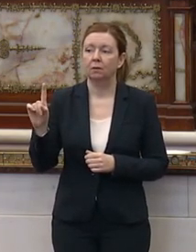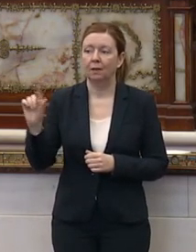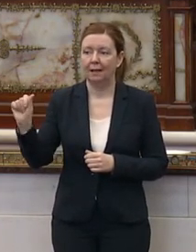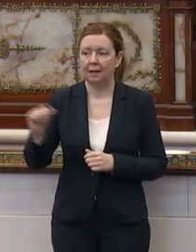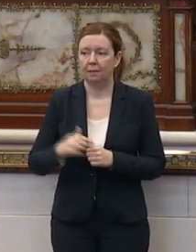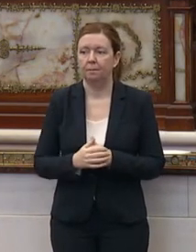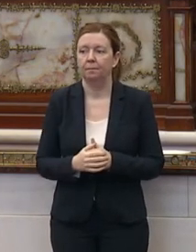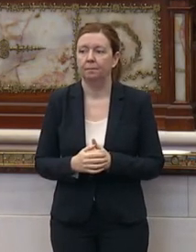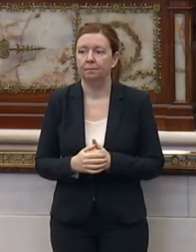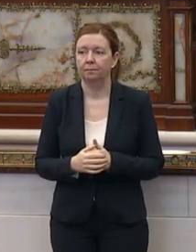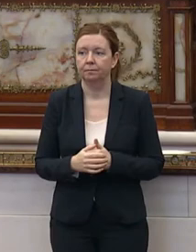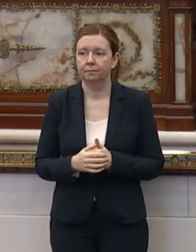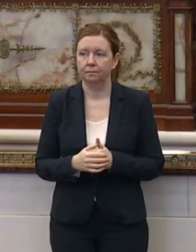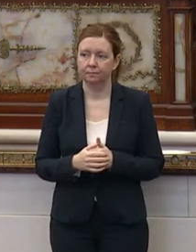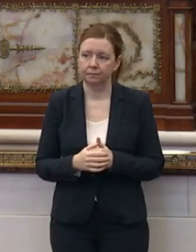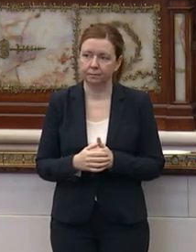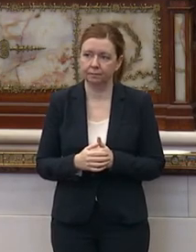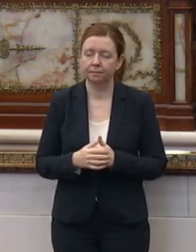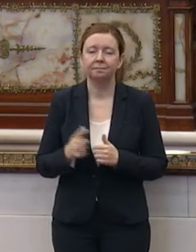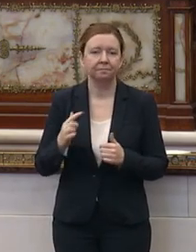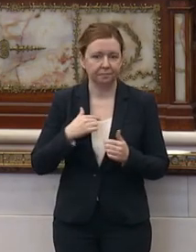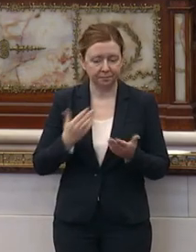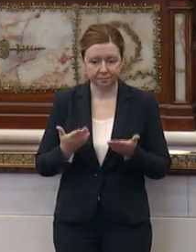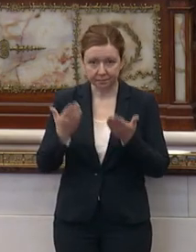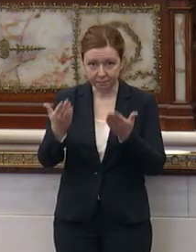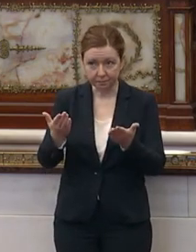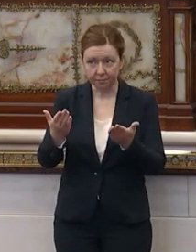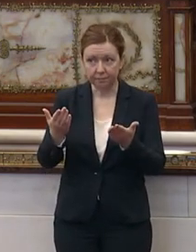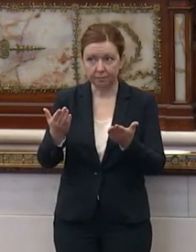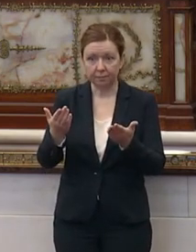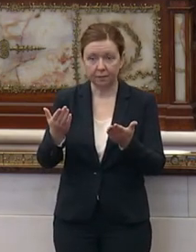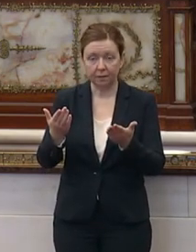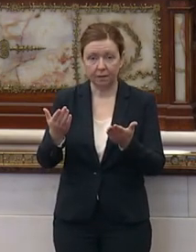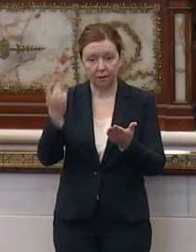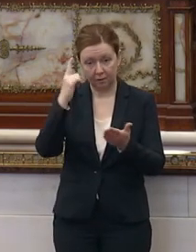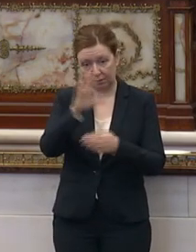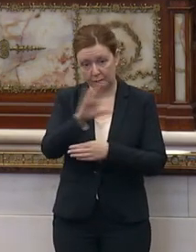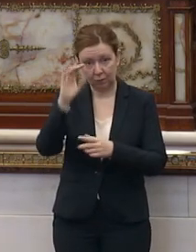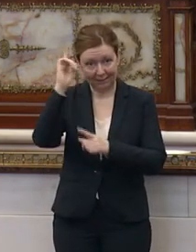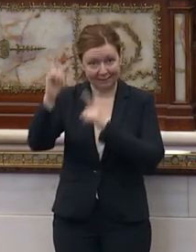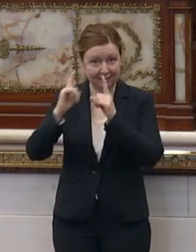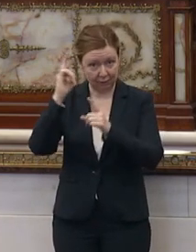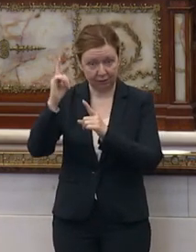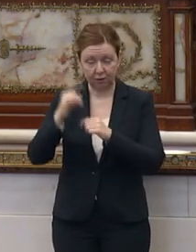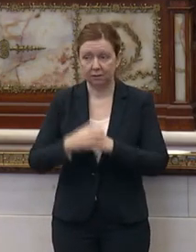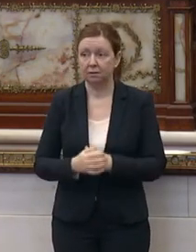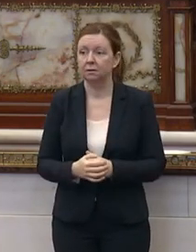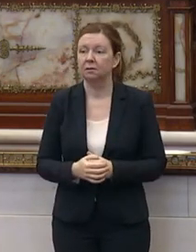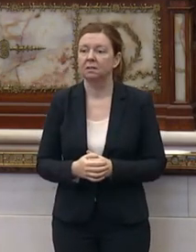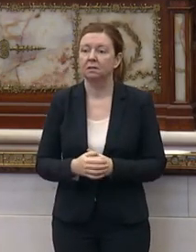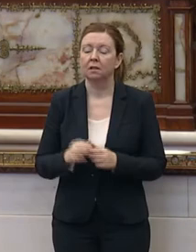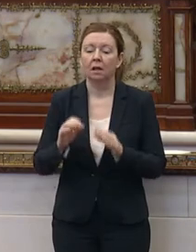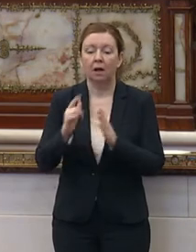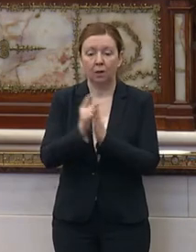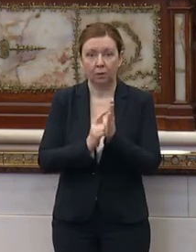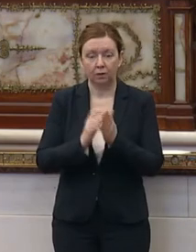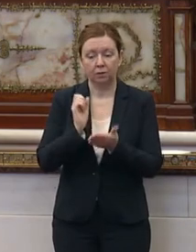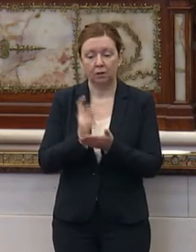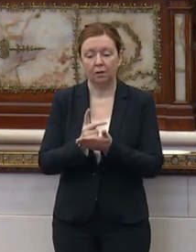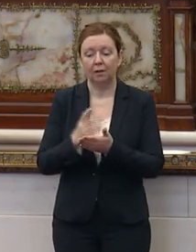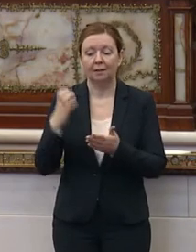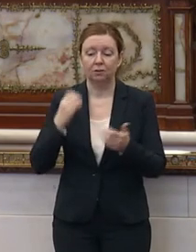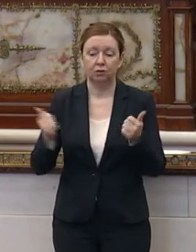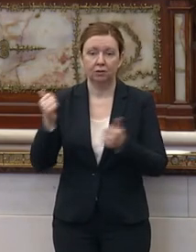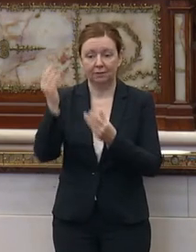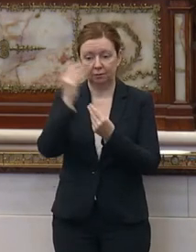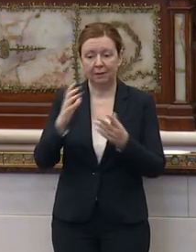220051A. And I am transmitting for the consideration of your honorable body an ordinance authorizing the Chief